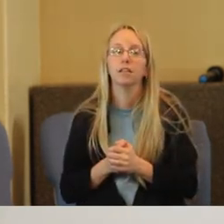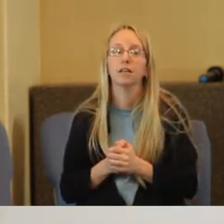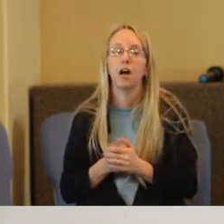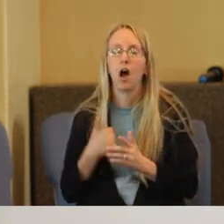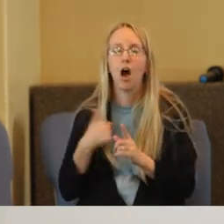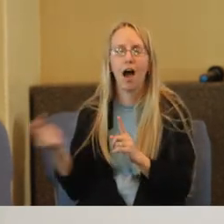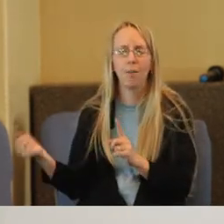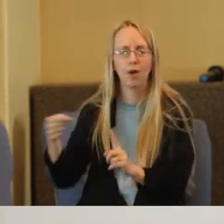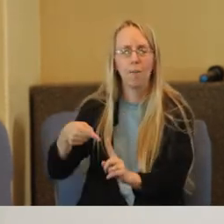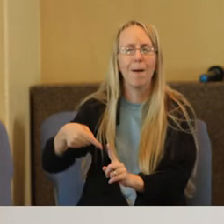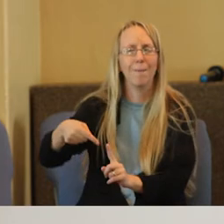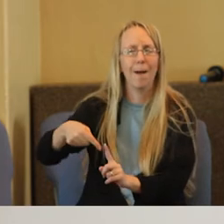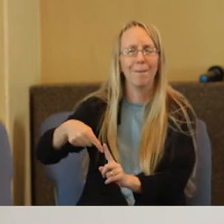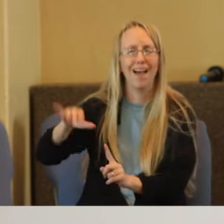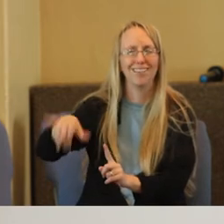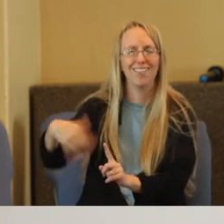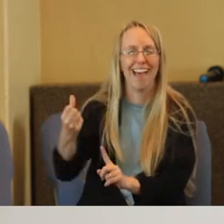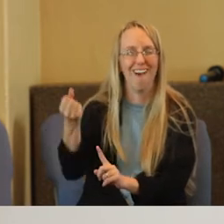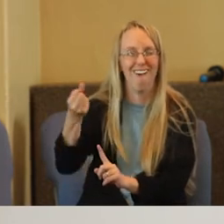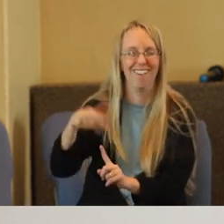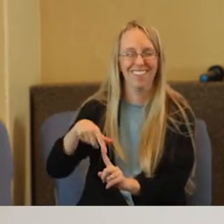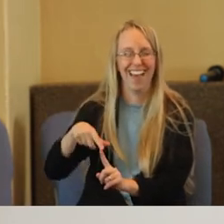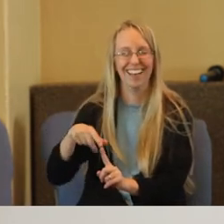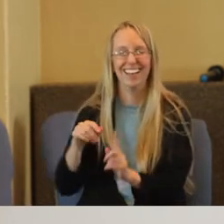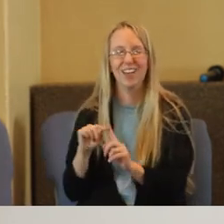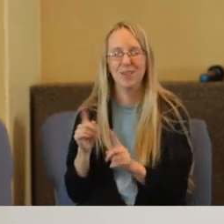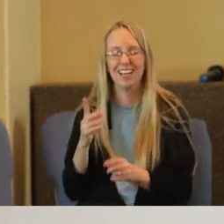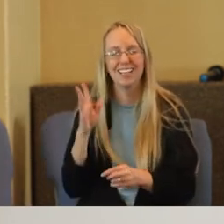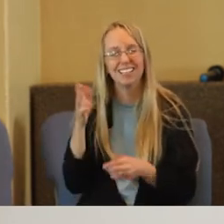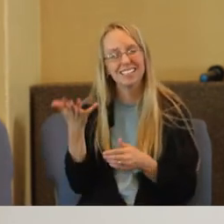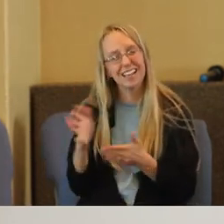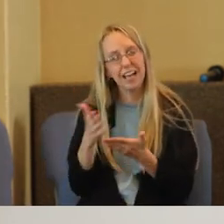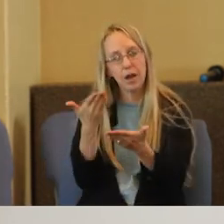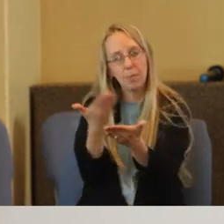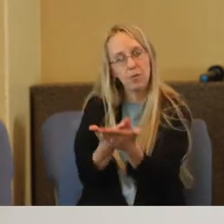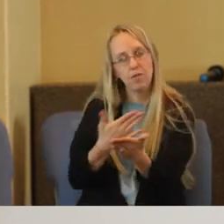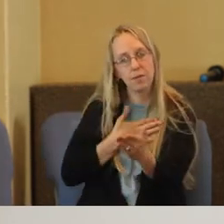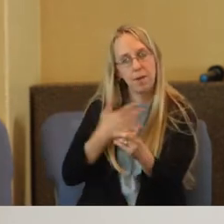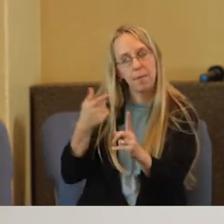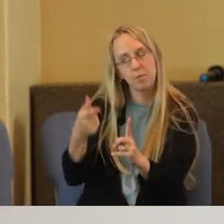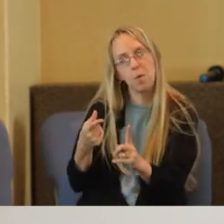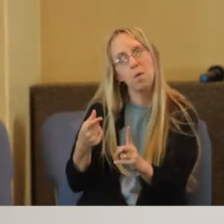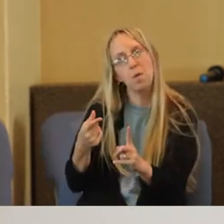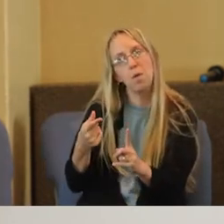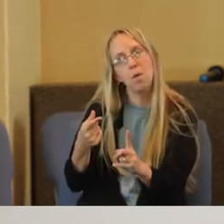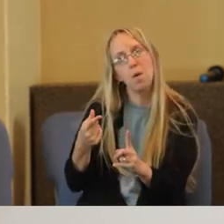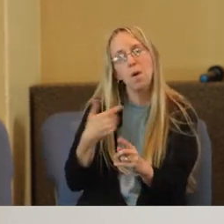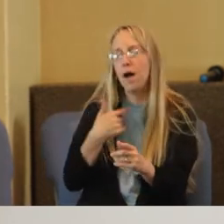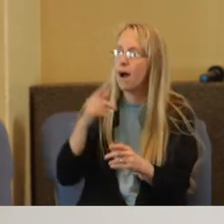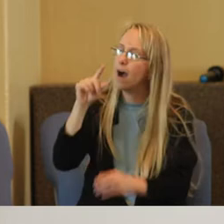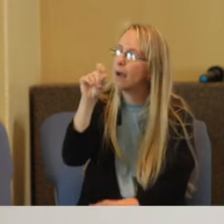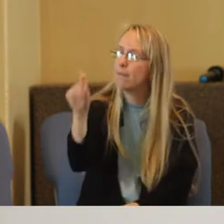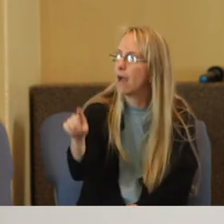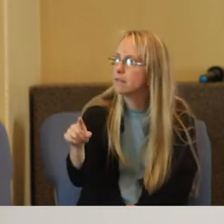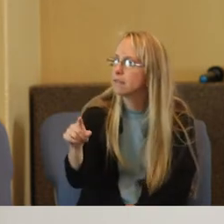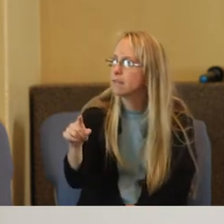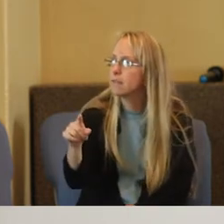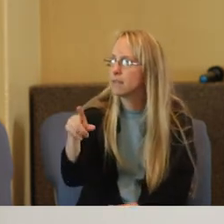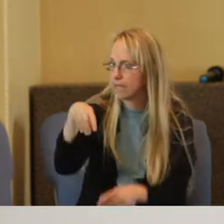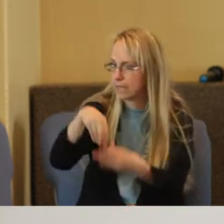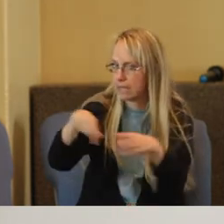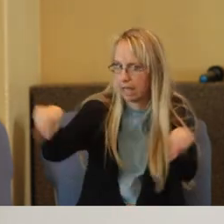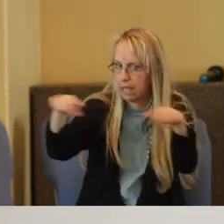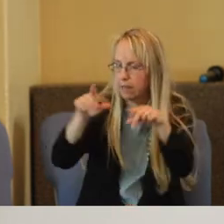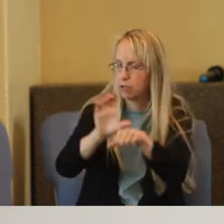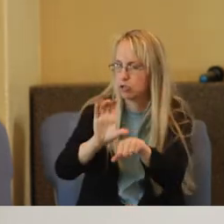I'm going to come back to this in a little bit, but it's kind of proving my point. I'm asking this question within the